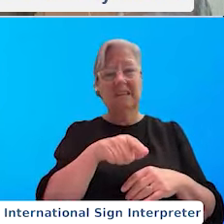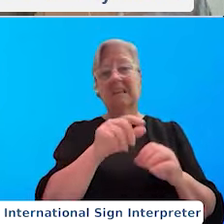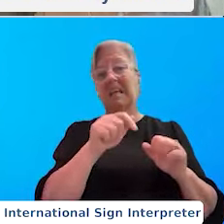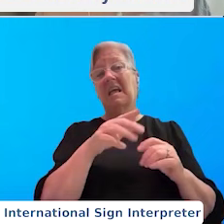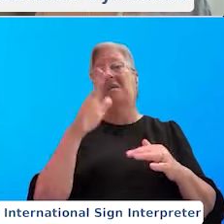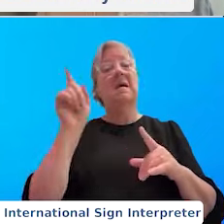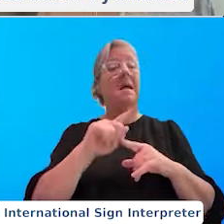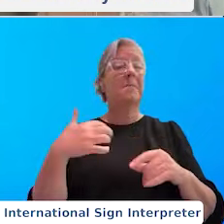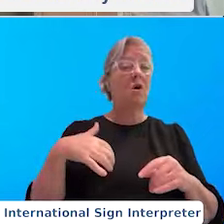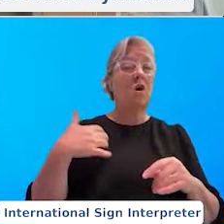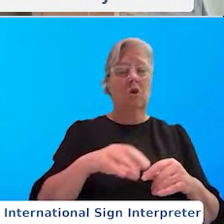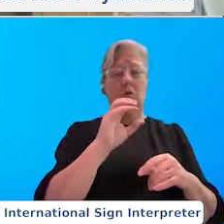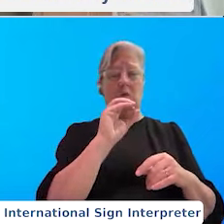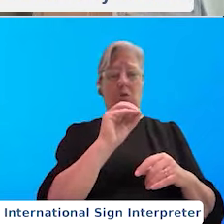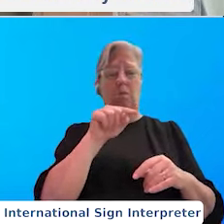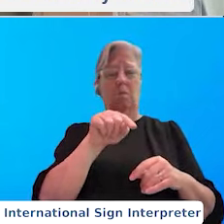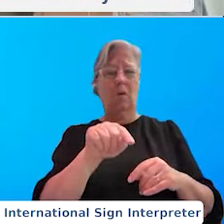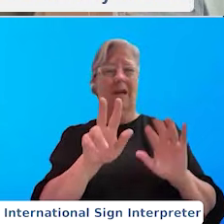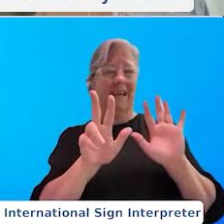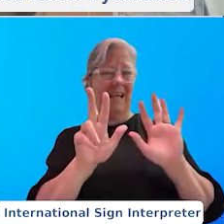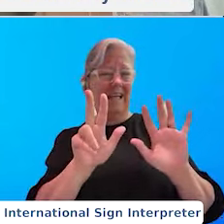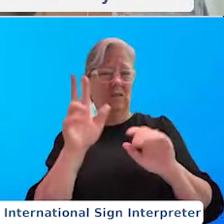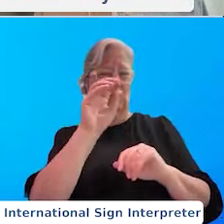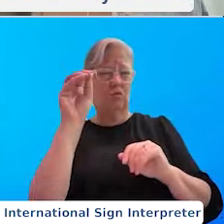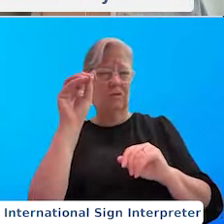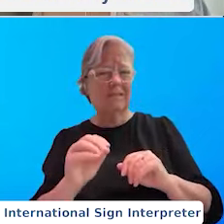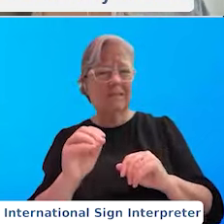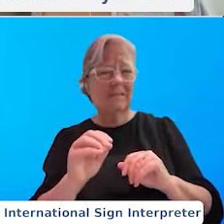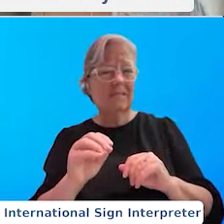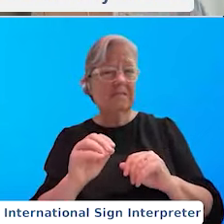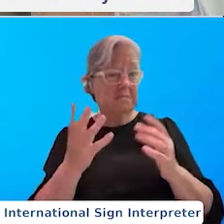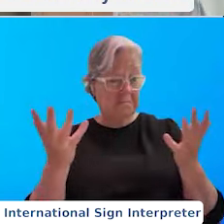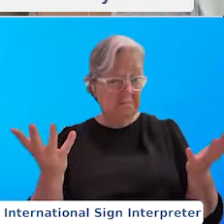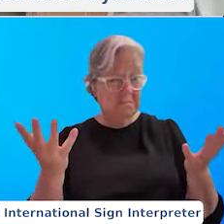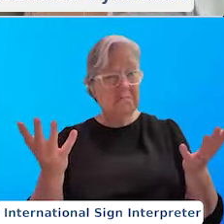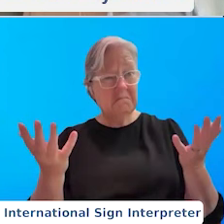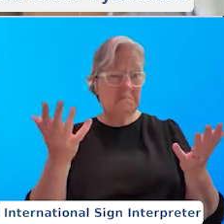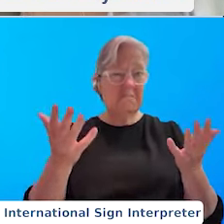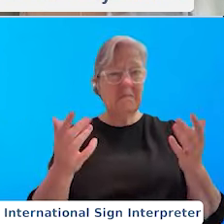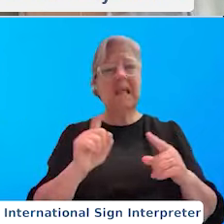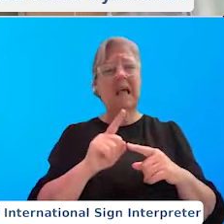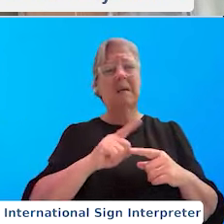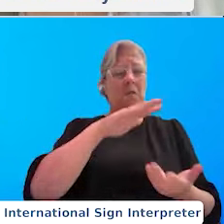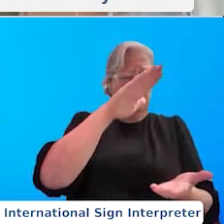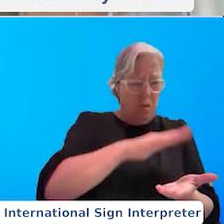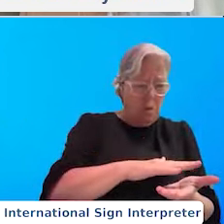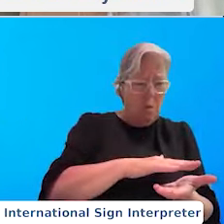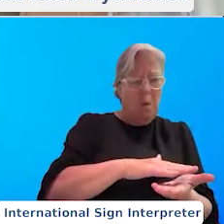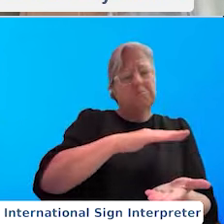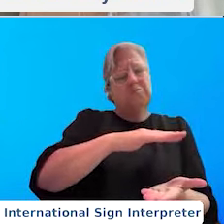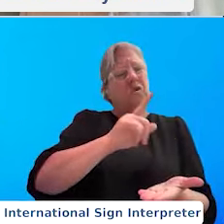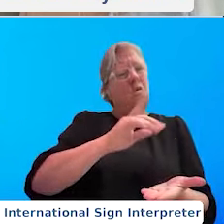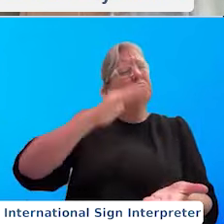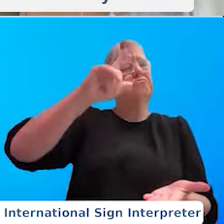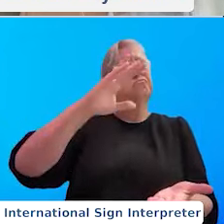chart shows is that the range among these countries is an expenditure of really quite low levels of around 0.01%